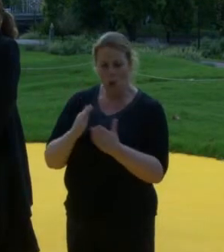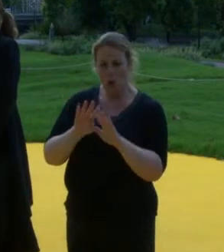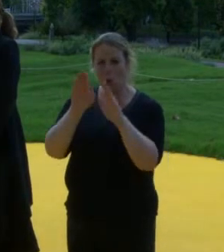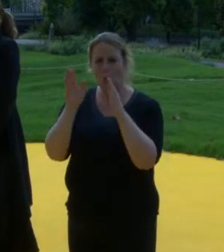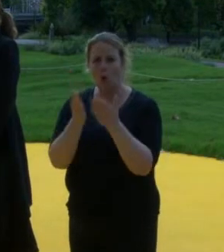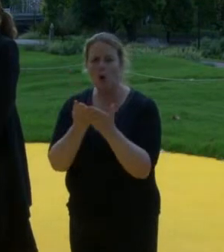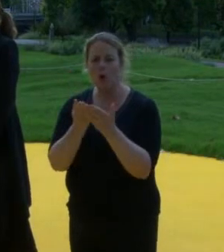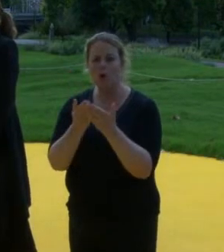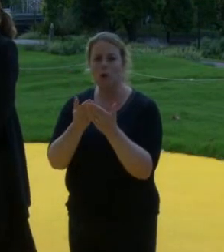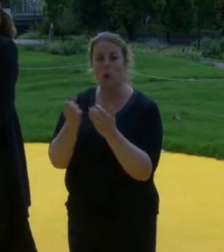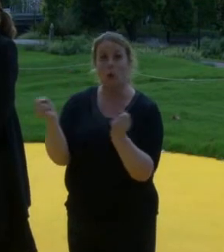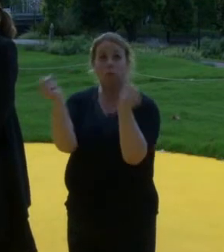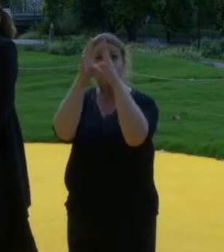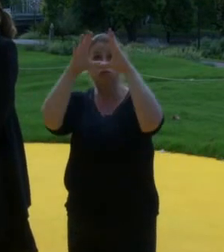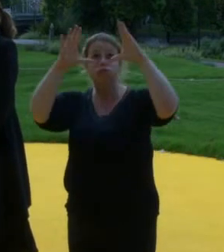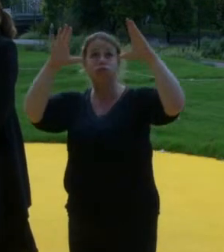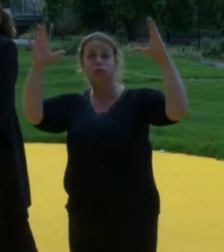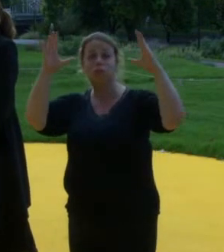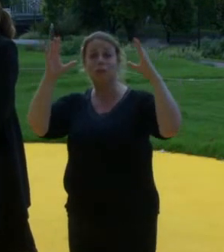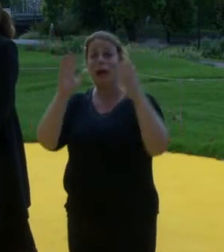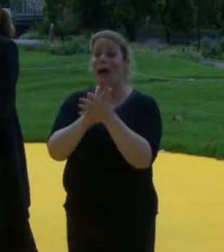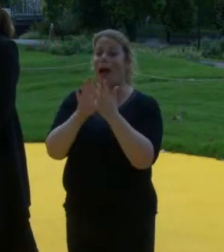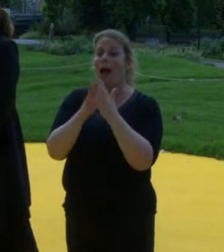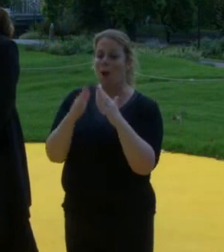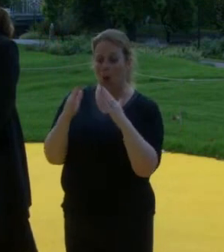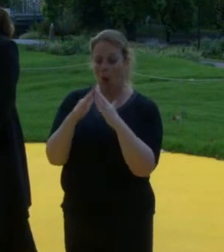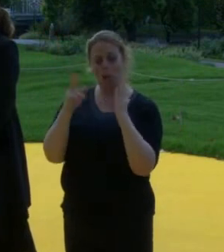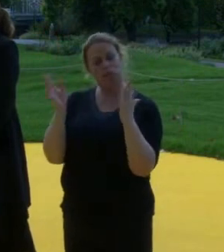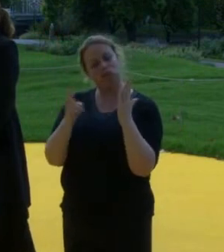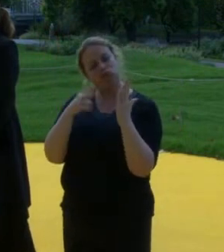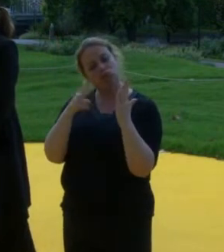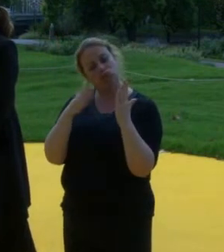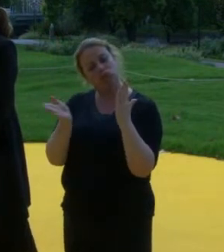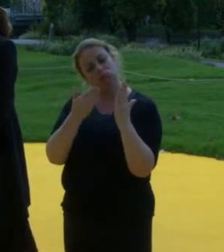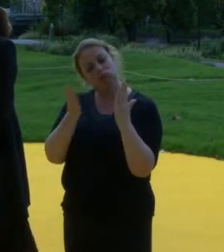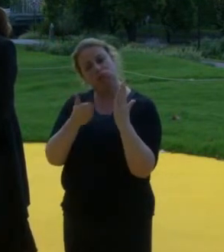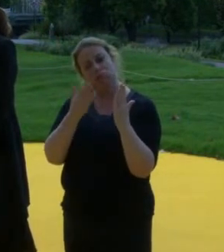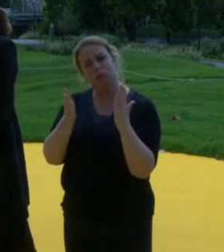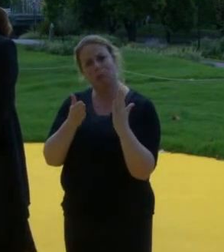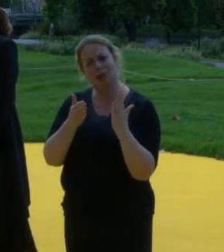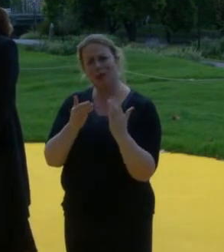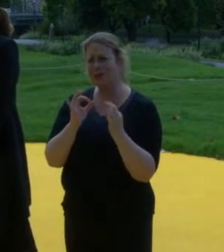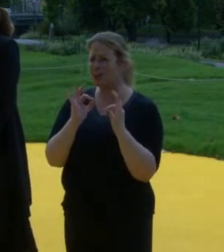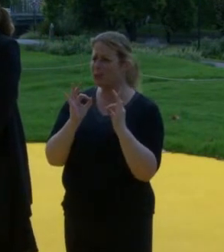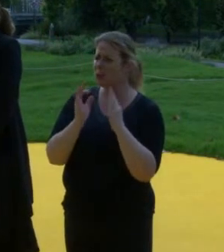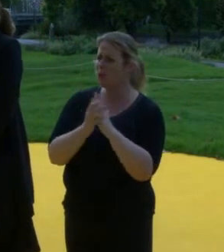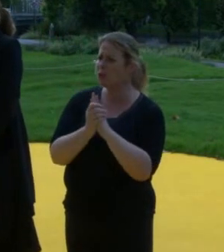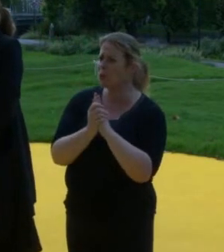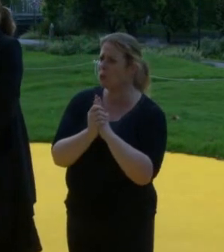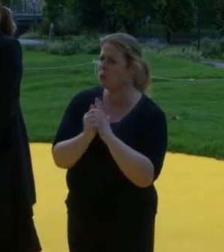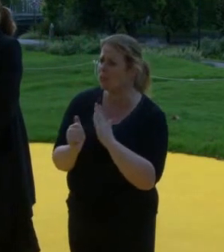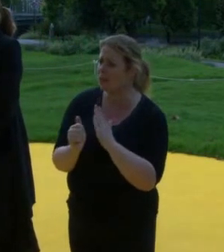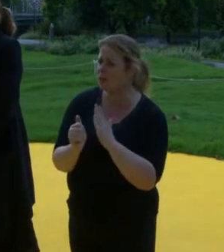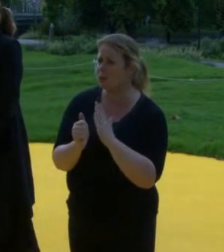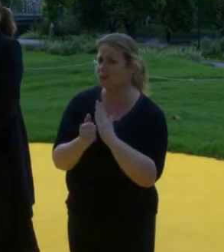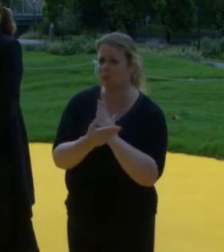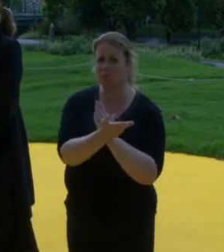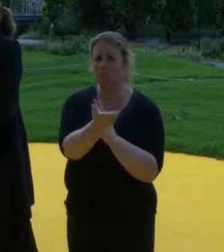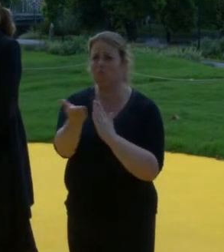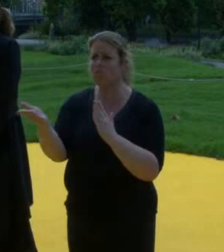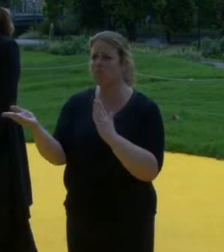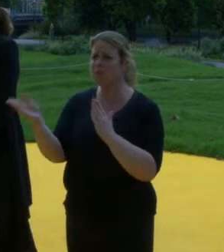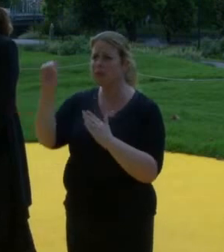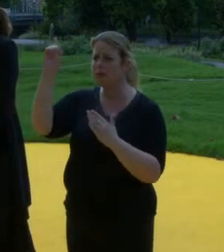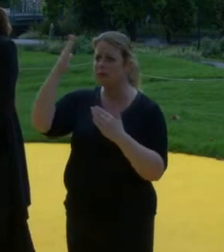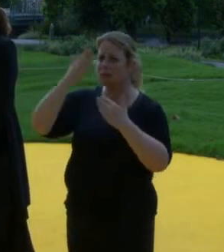homes. It's the compelling talent, it's the compelling talent we have in this very room tonight that we owe